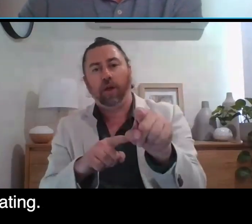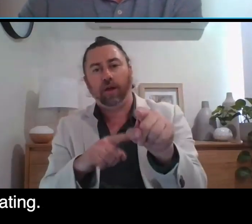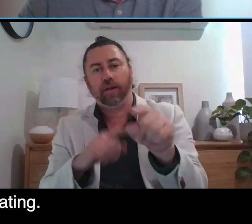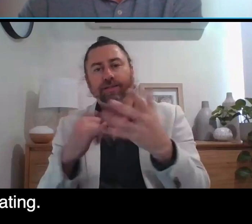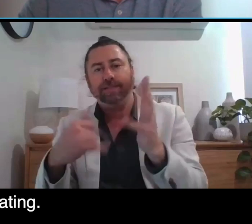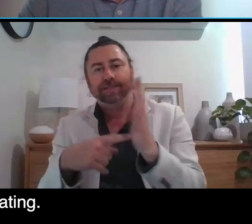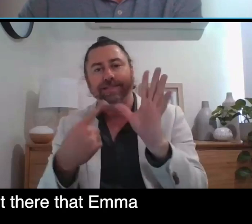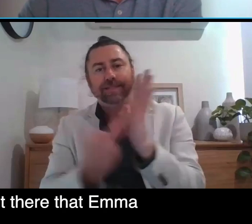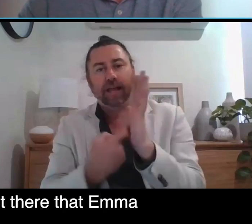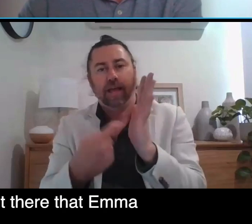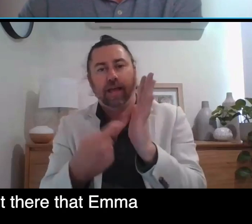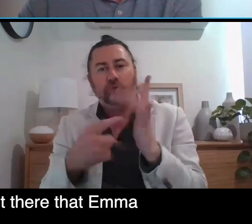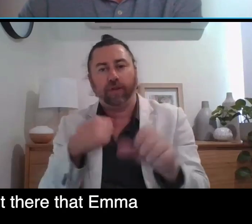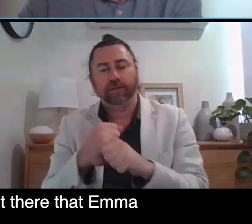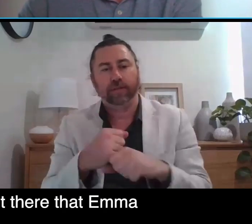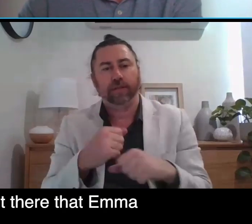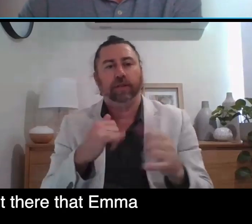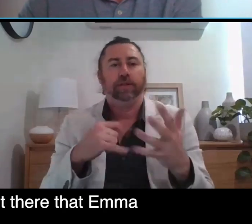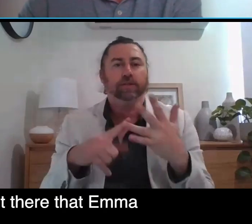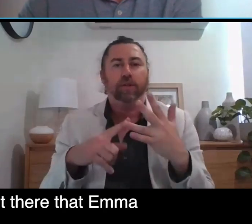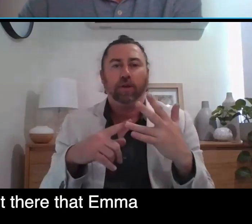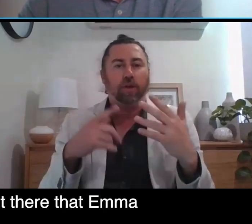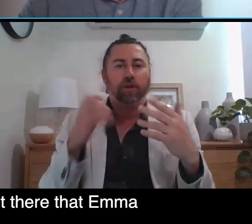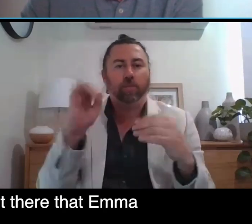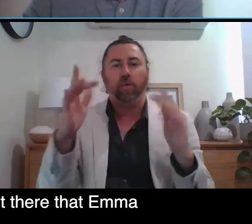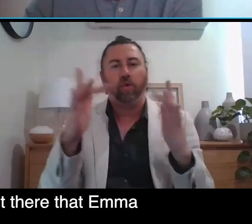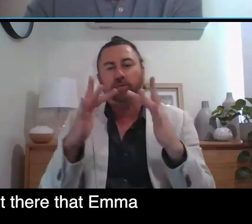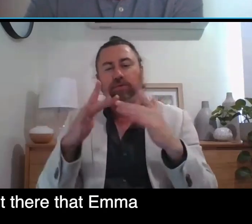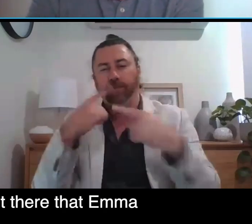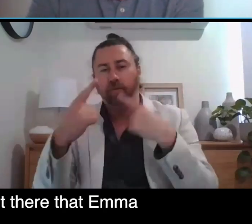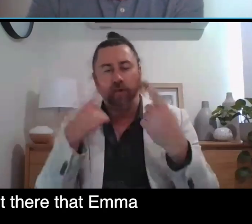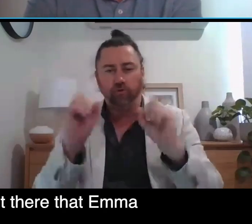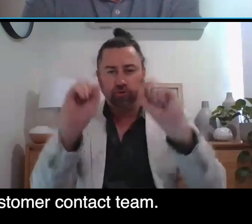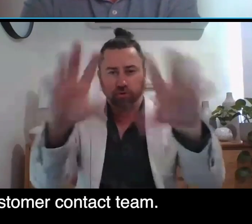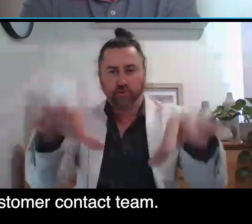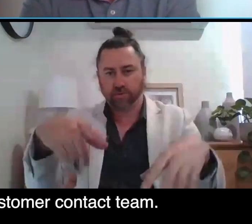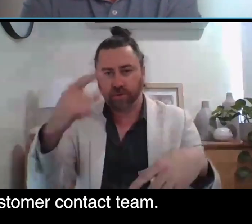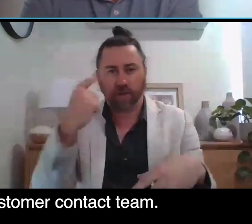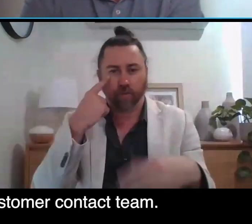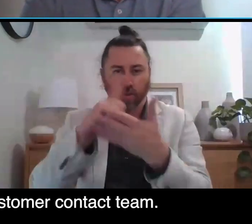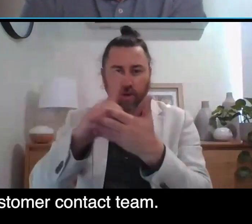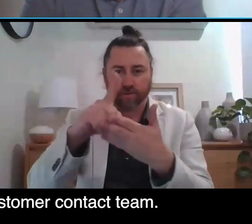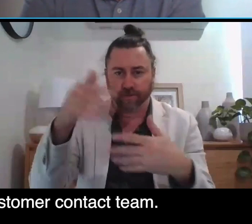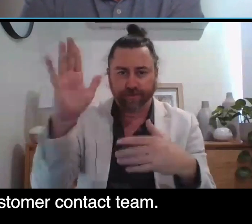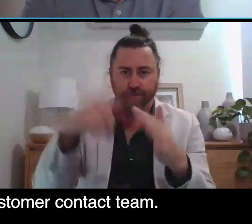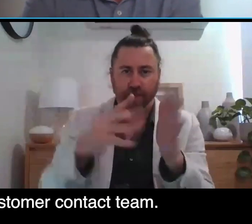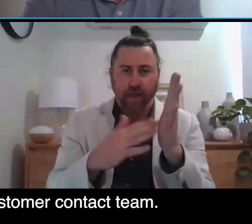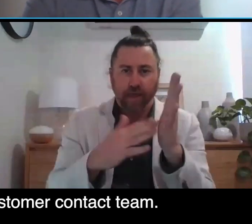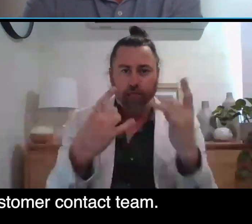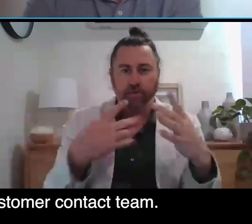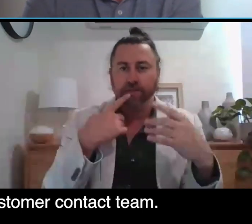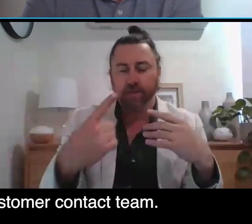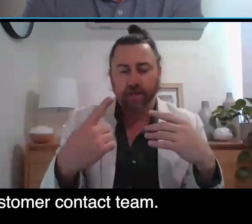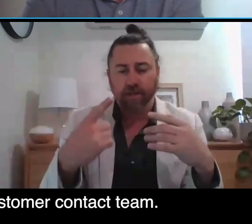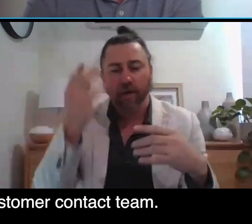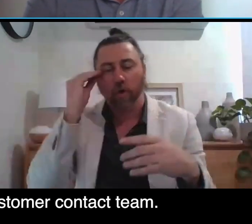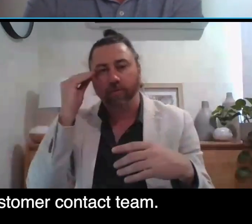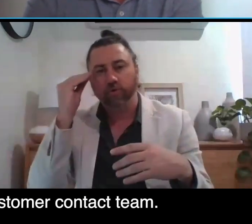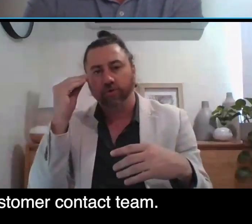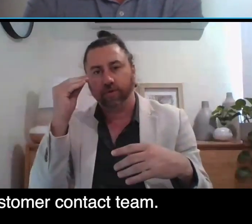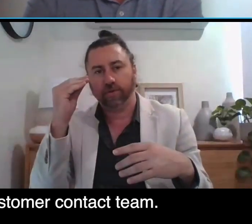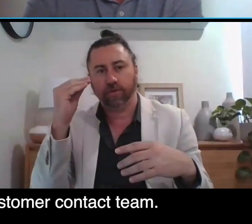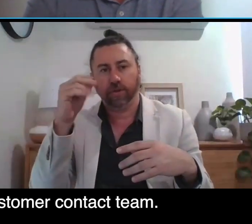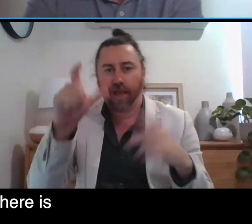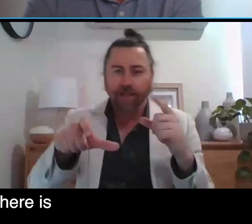star rating. So I just put the contact details out there so that Emma talked about, so the Commission's